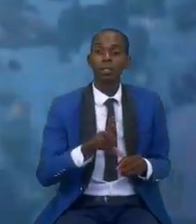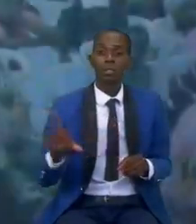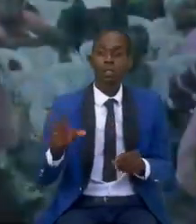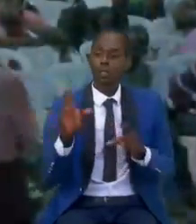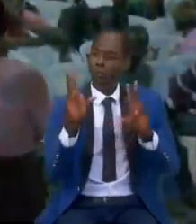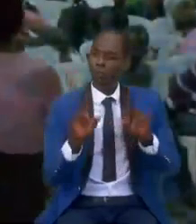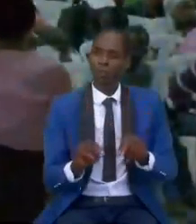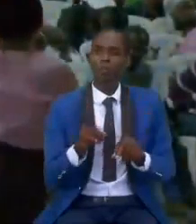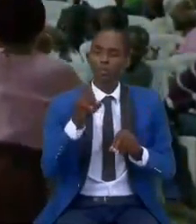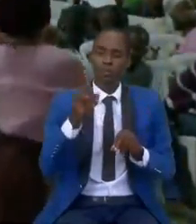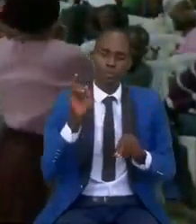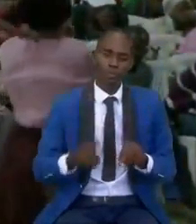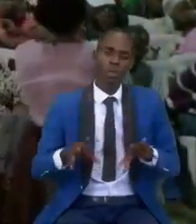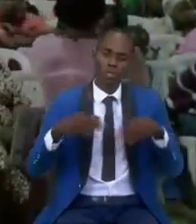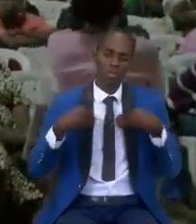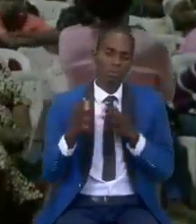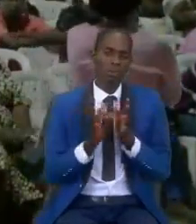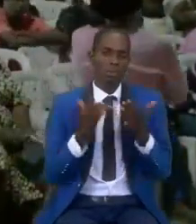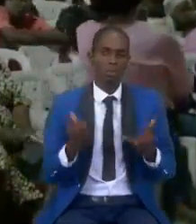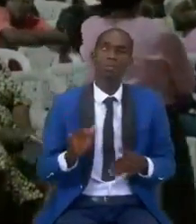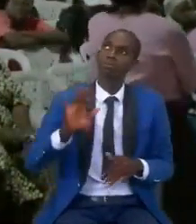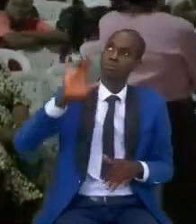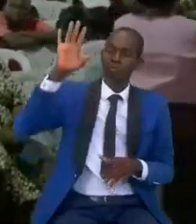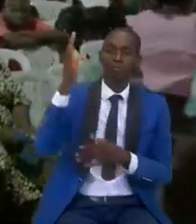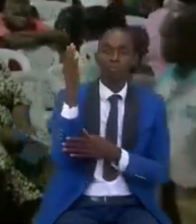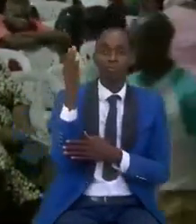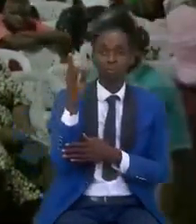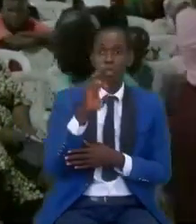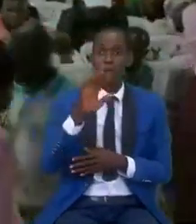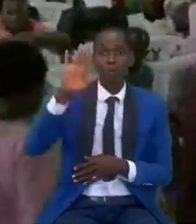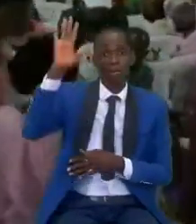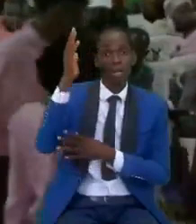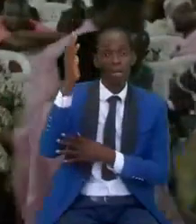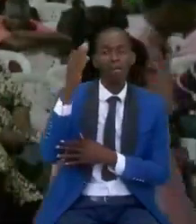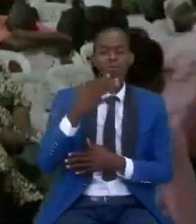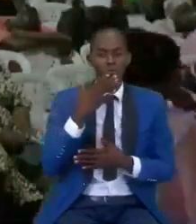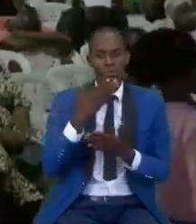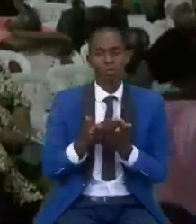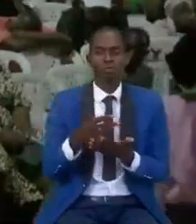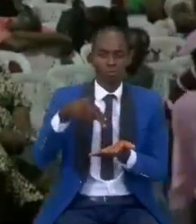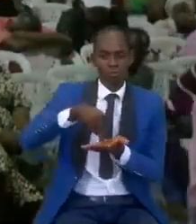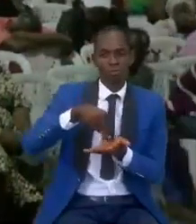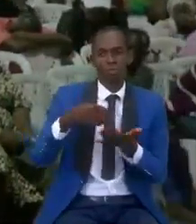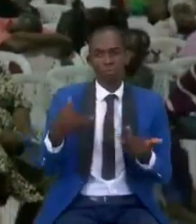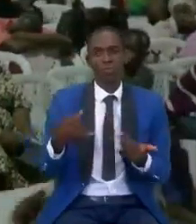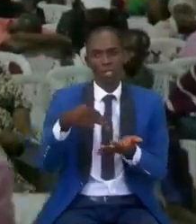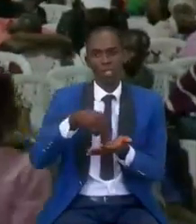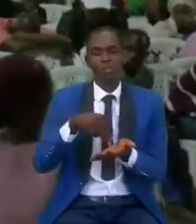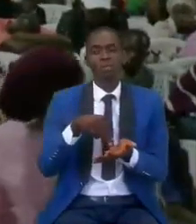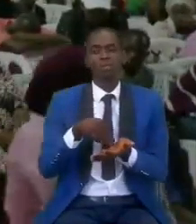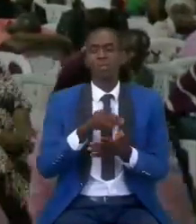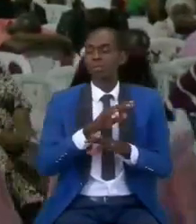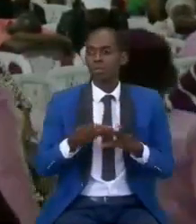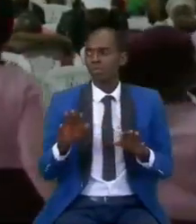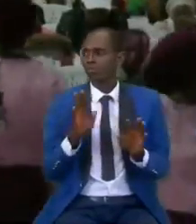there and tell the Lord, stand up for Jesus. You now become soldiers of the cross and